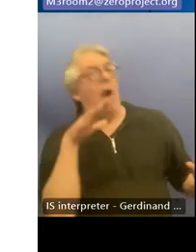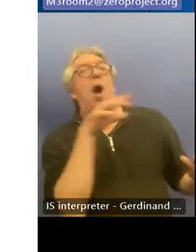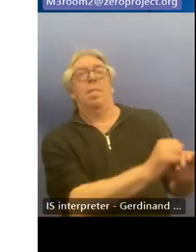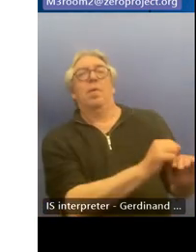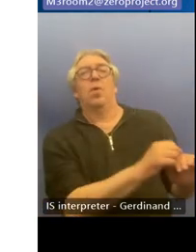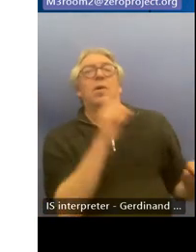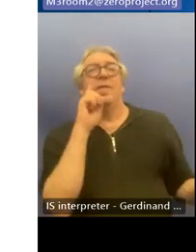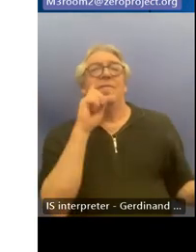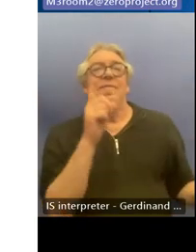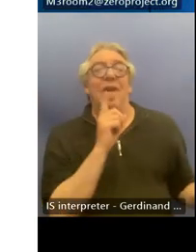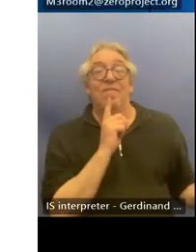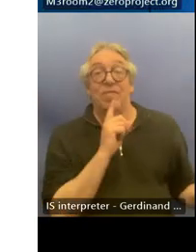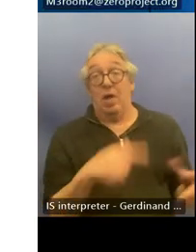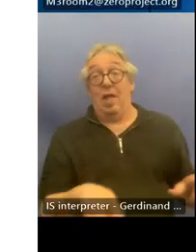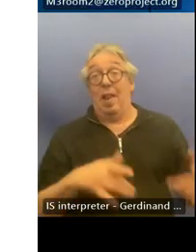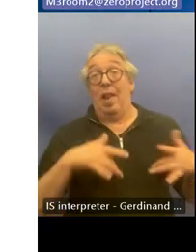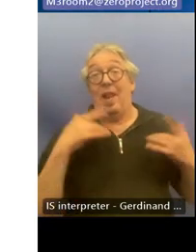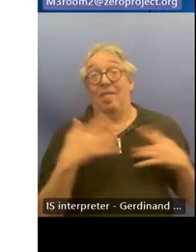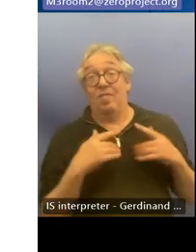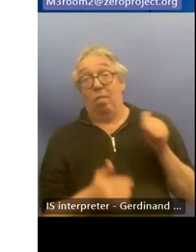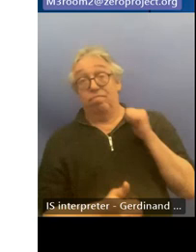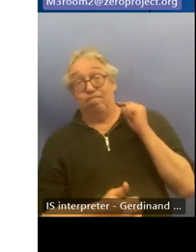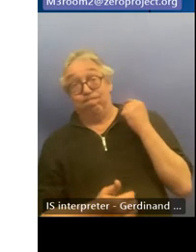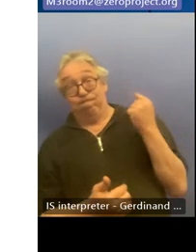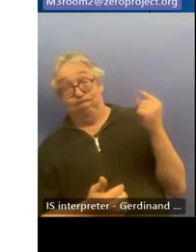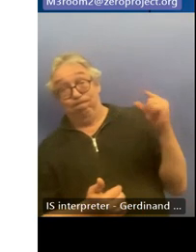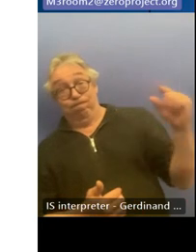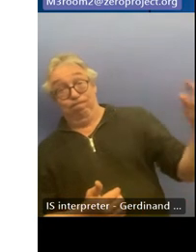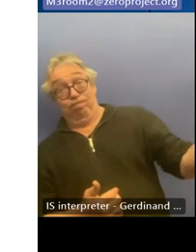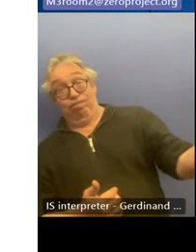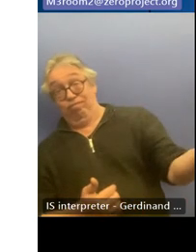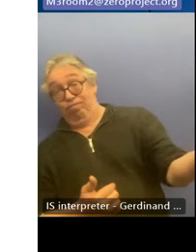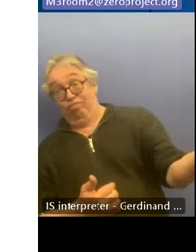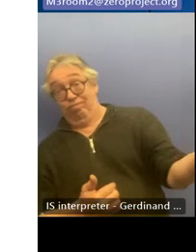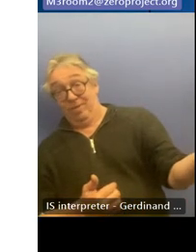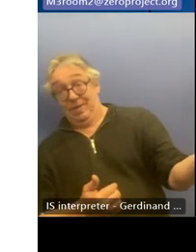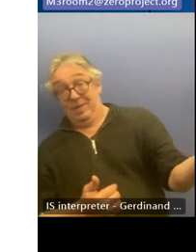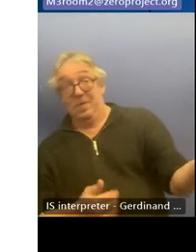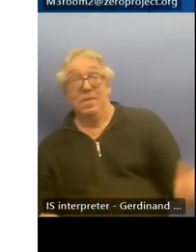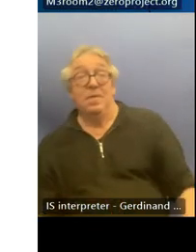a rural area. He could not access